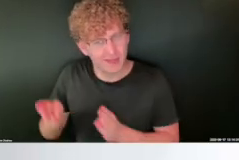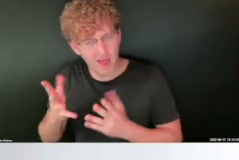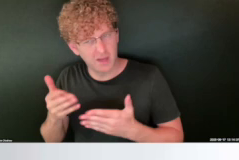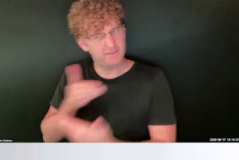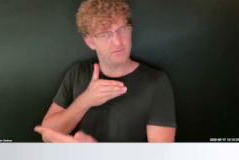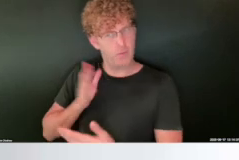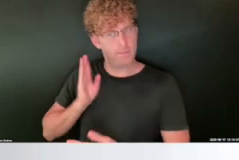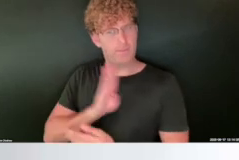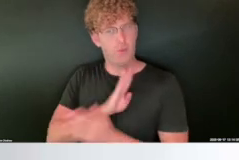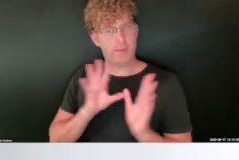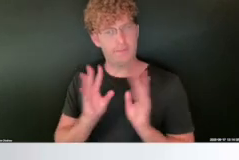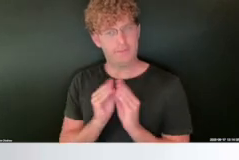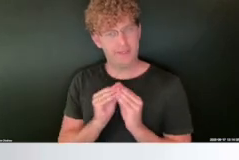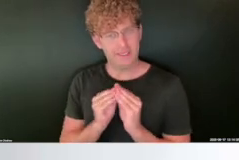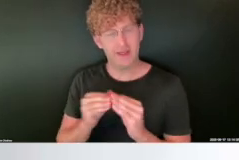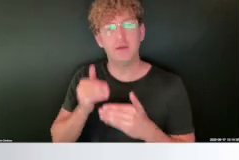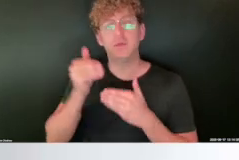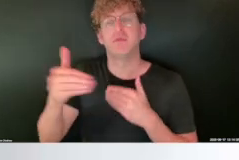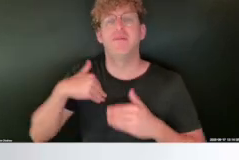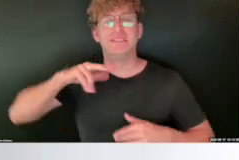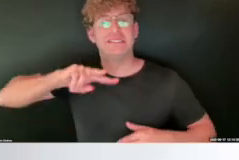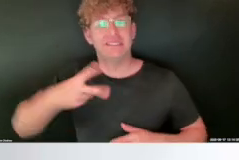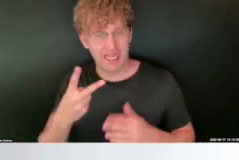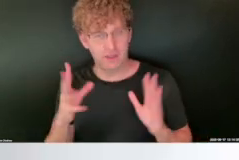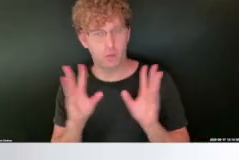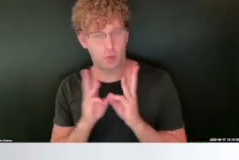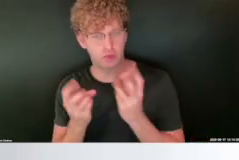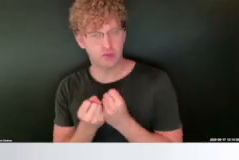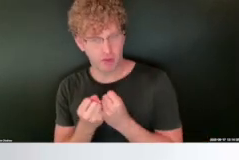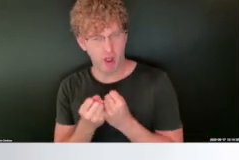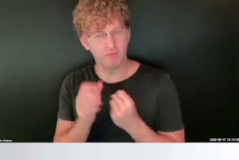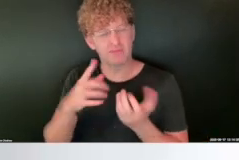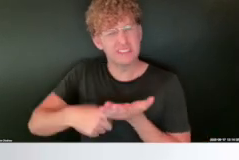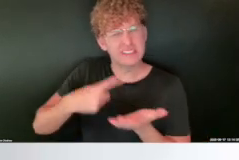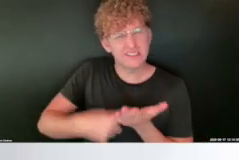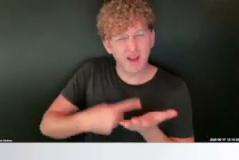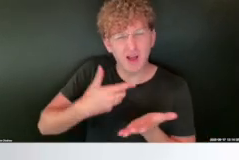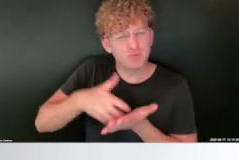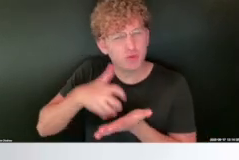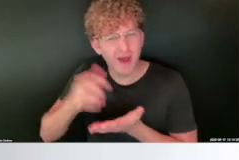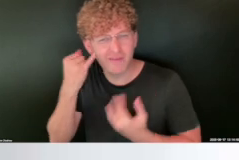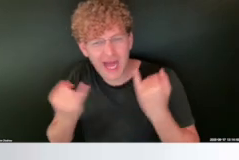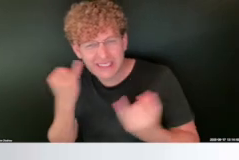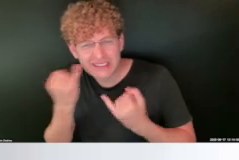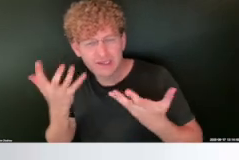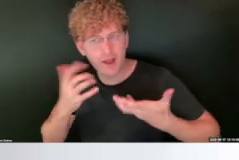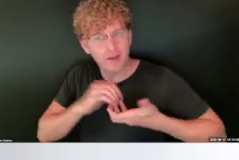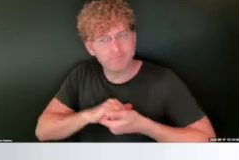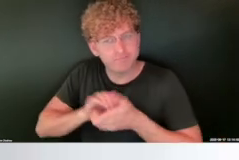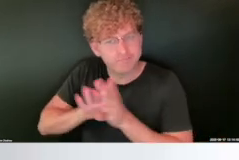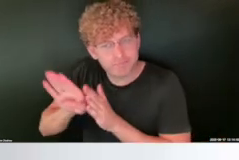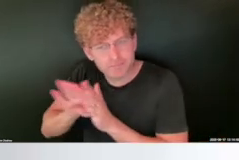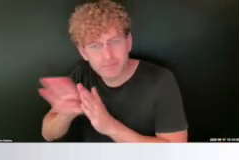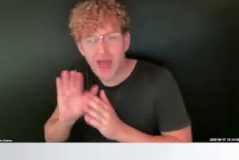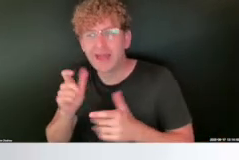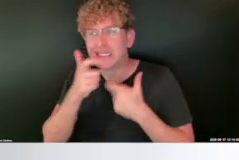the draft ideas we've developed in collaboration with you and other interested parties. In December,